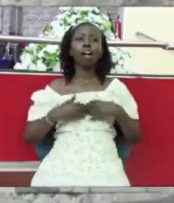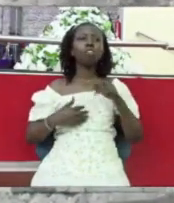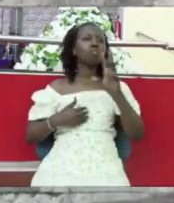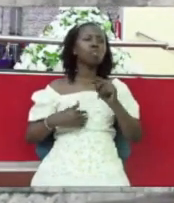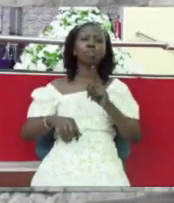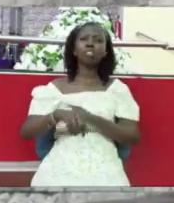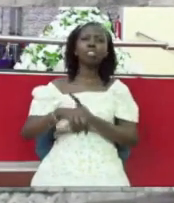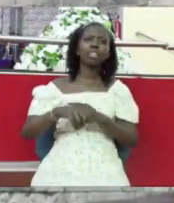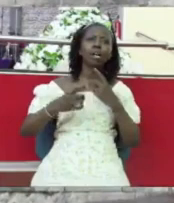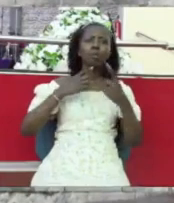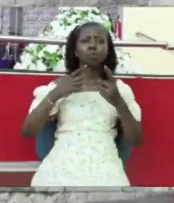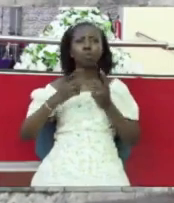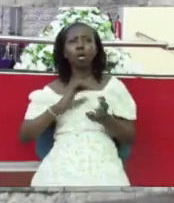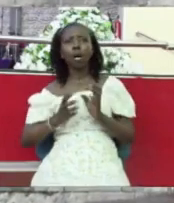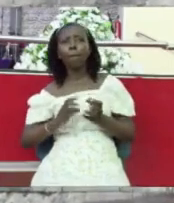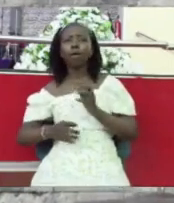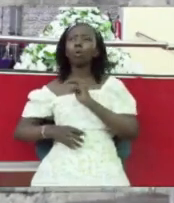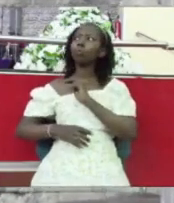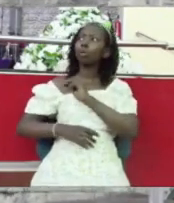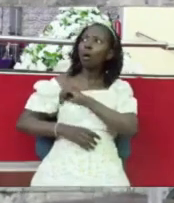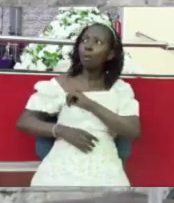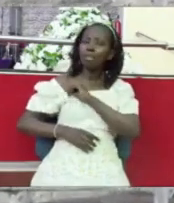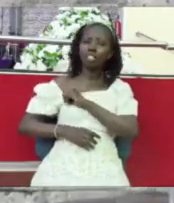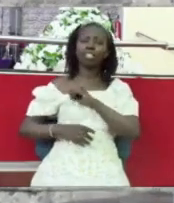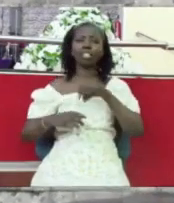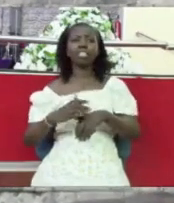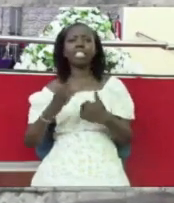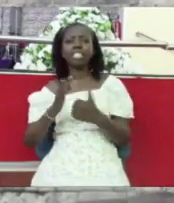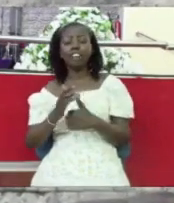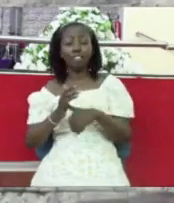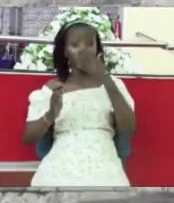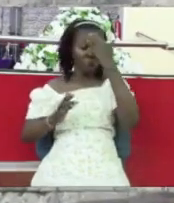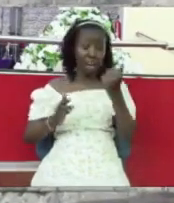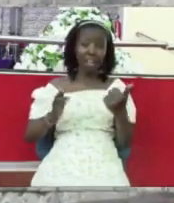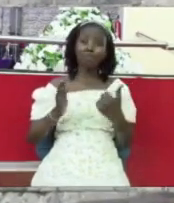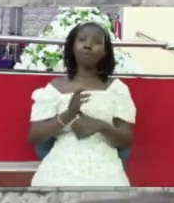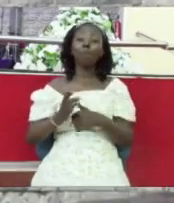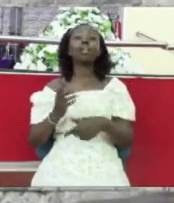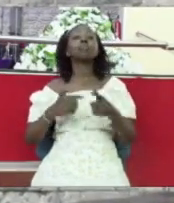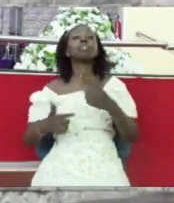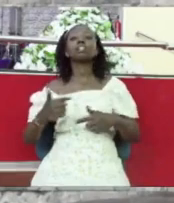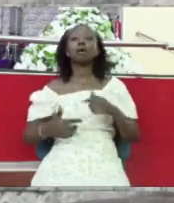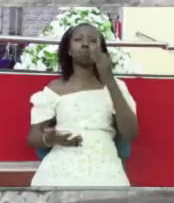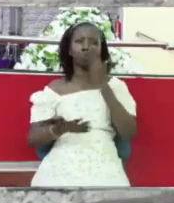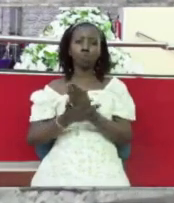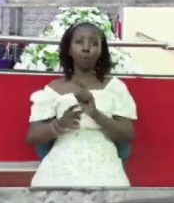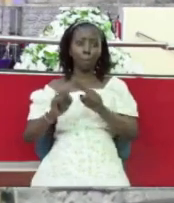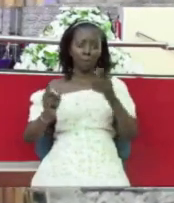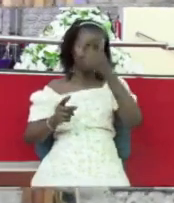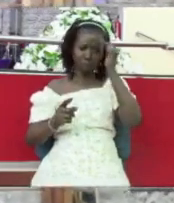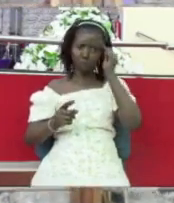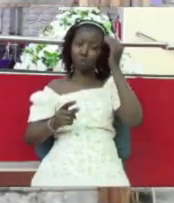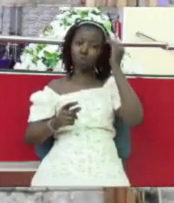about being patient in tribulations because they will come. Nafasi ya kuongea juu ya kuvumilia katika wakati wa shida. That because you know